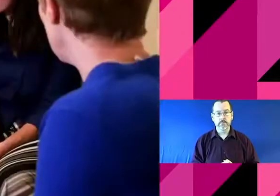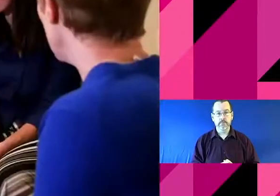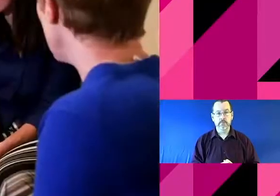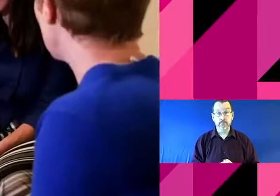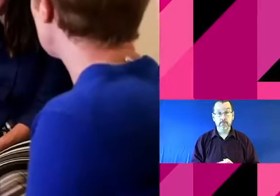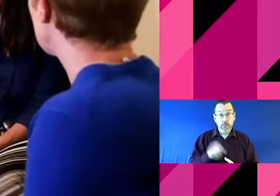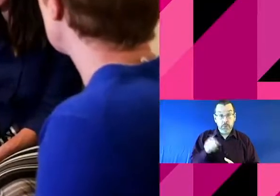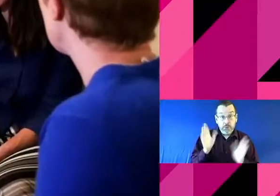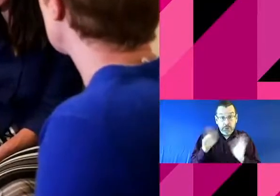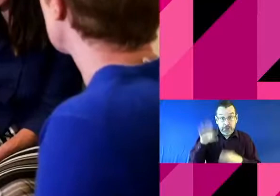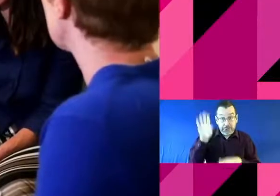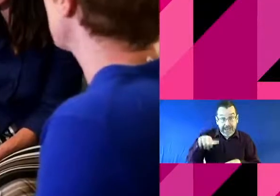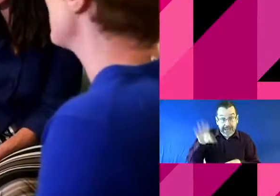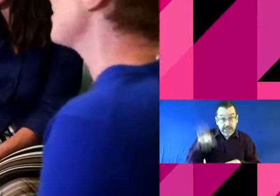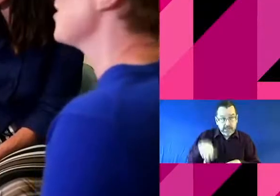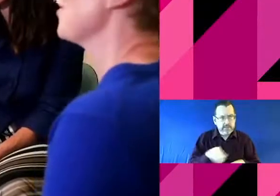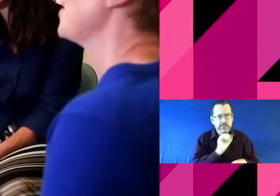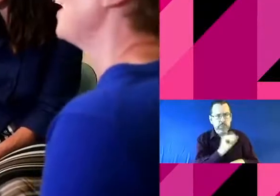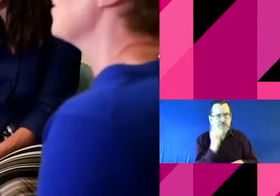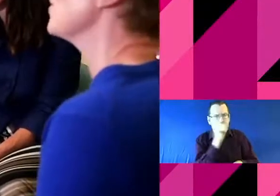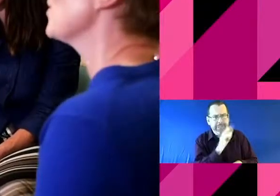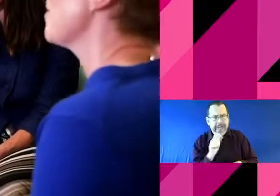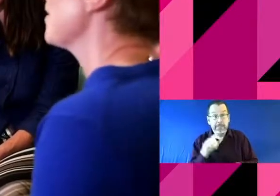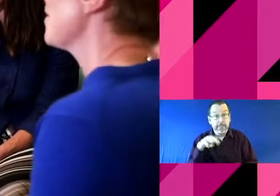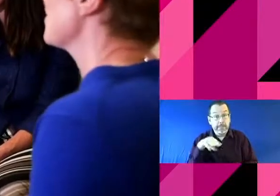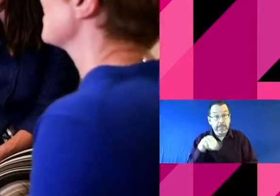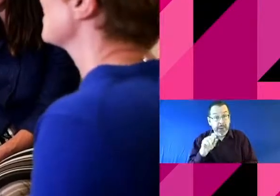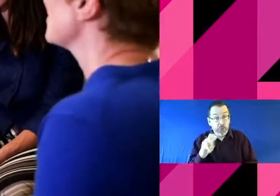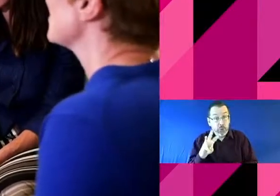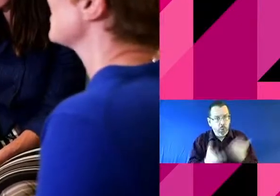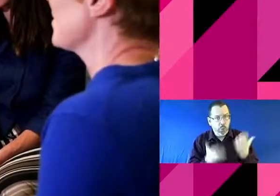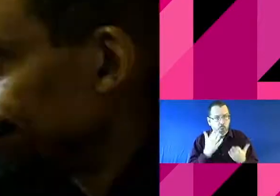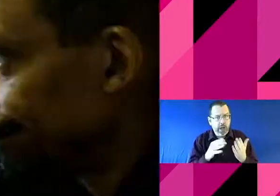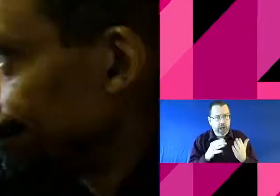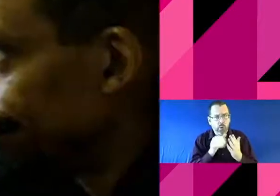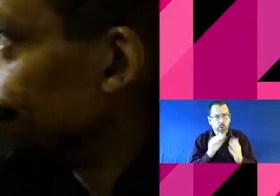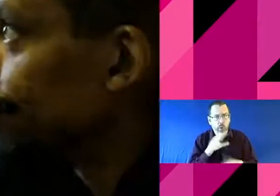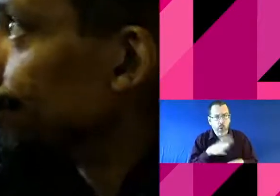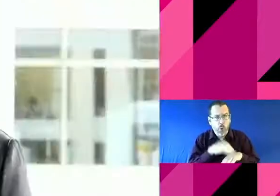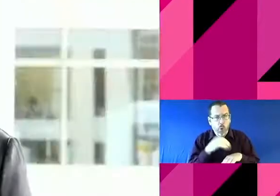Can you tell me your name? Matthew. Matthew. And how old are you, Matthew? 12.